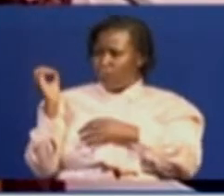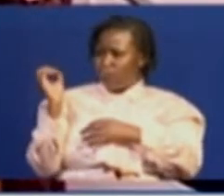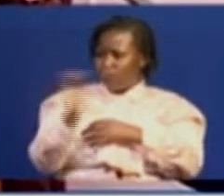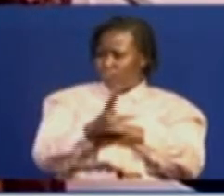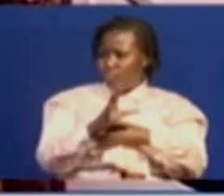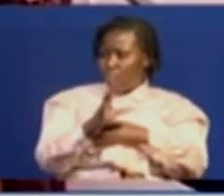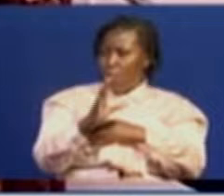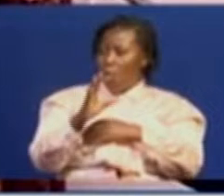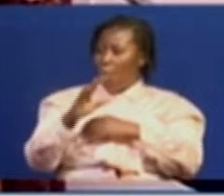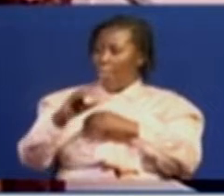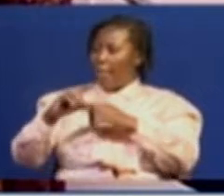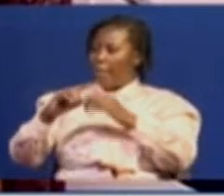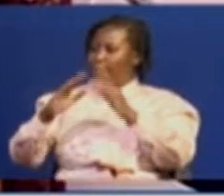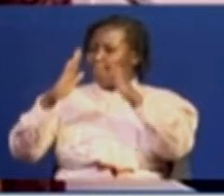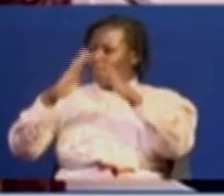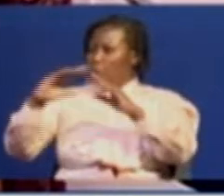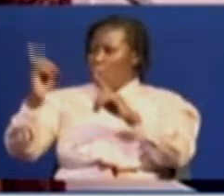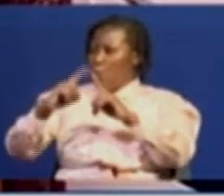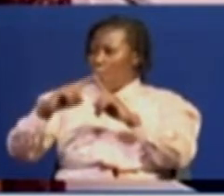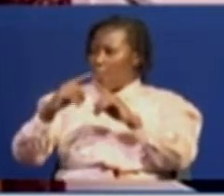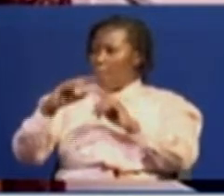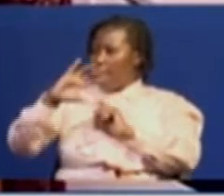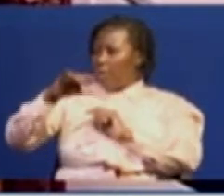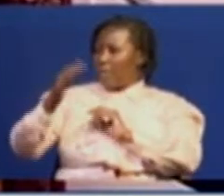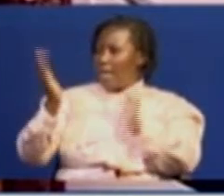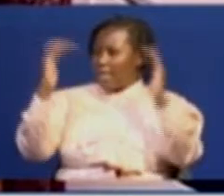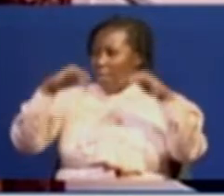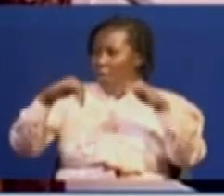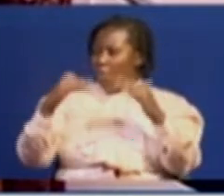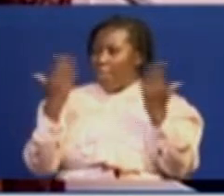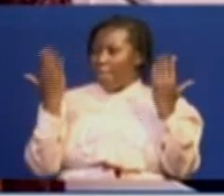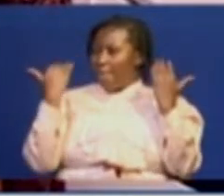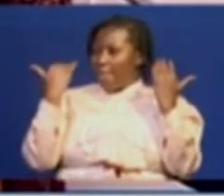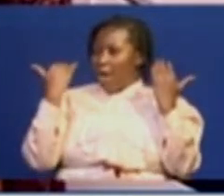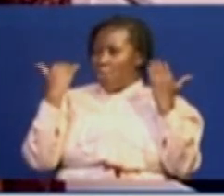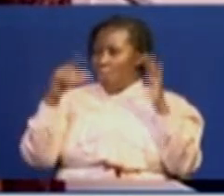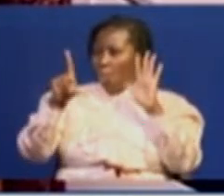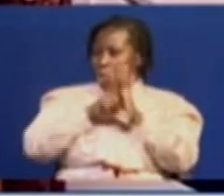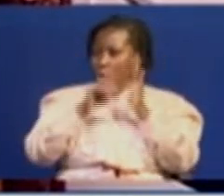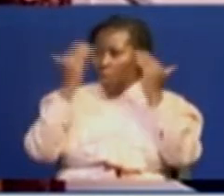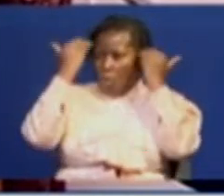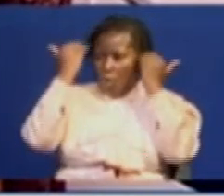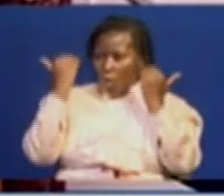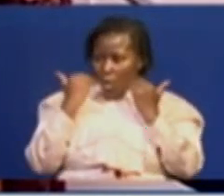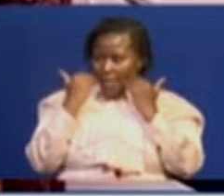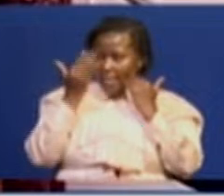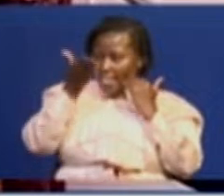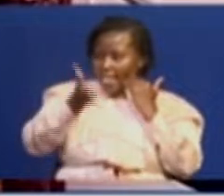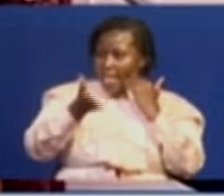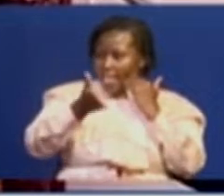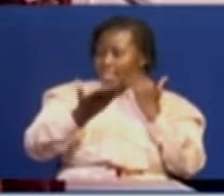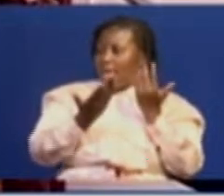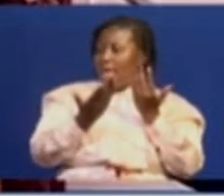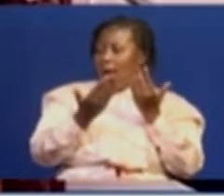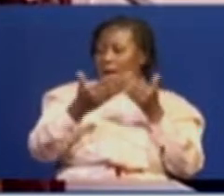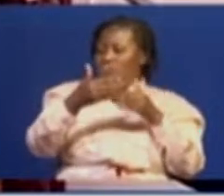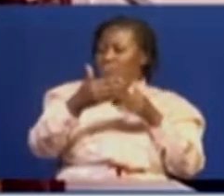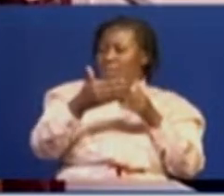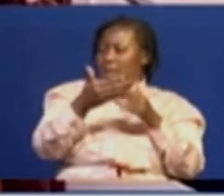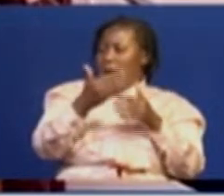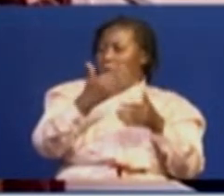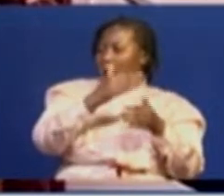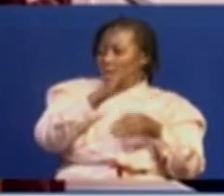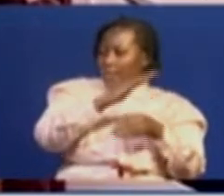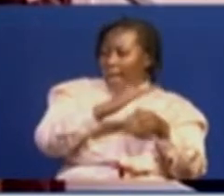was thrown on the roof of the county assembly from the Meru Rockets. It was the Meru Rockets borders the